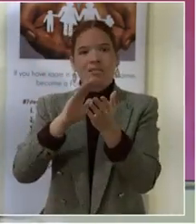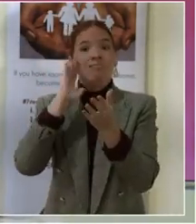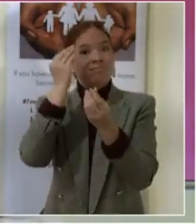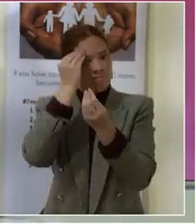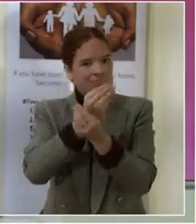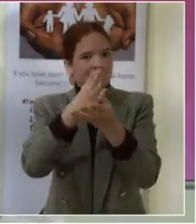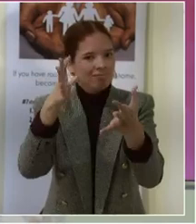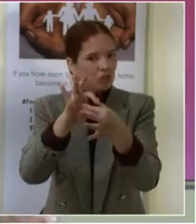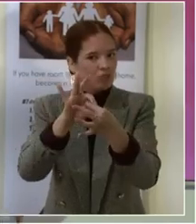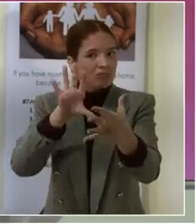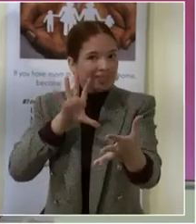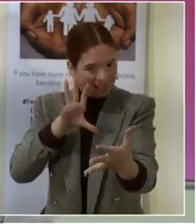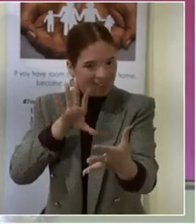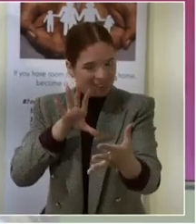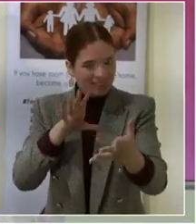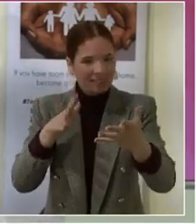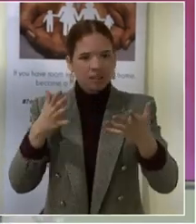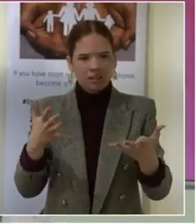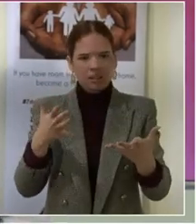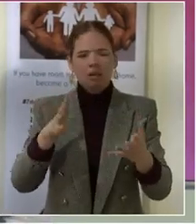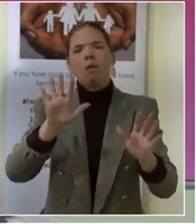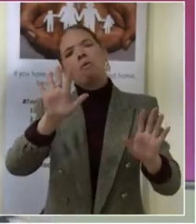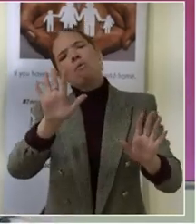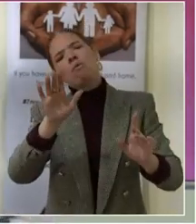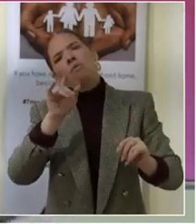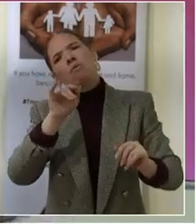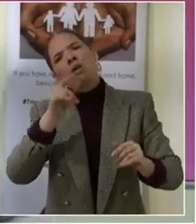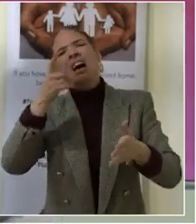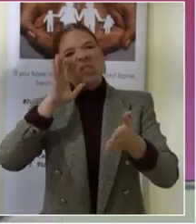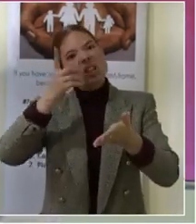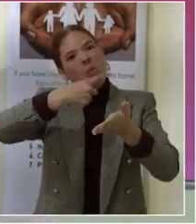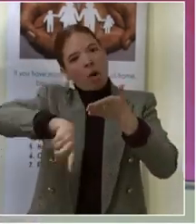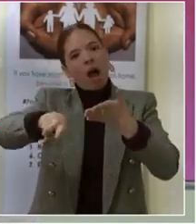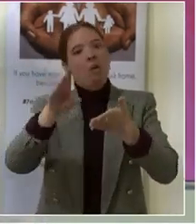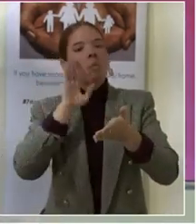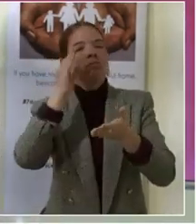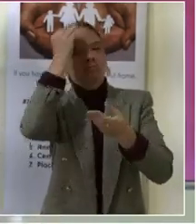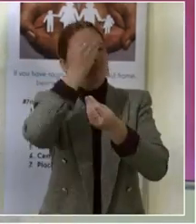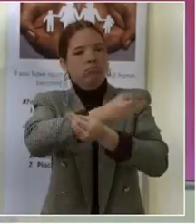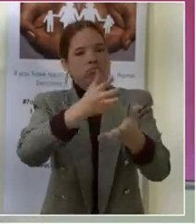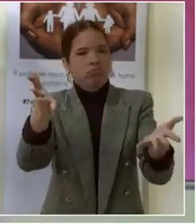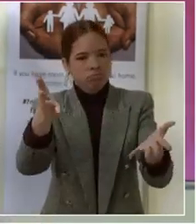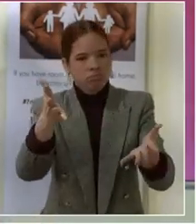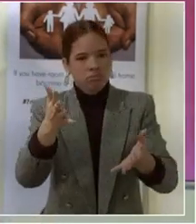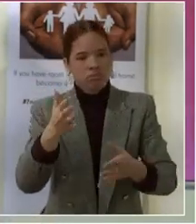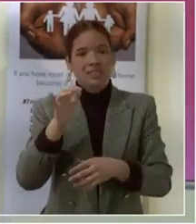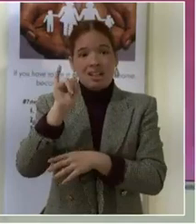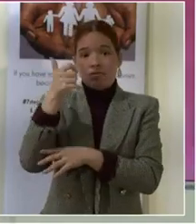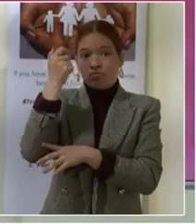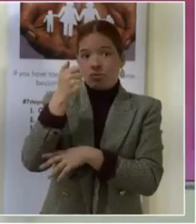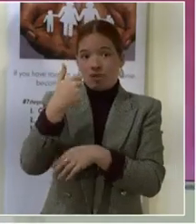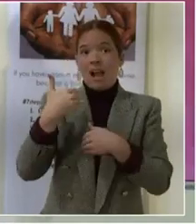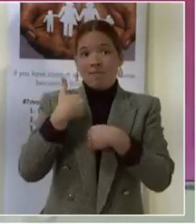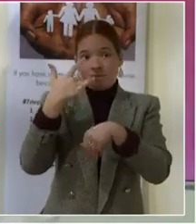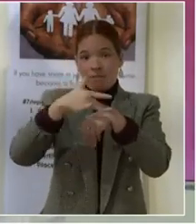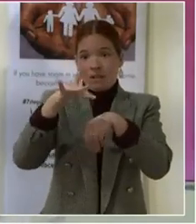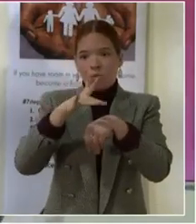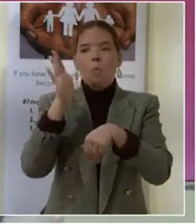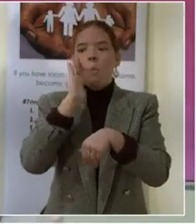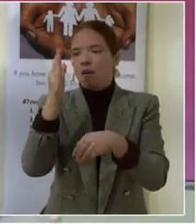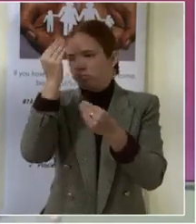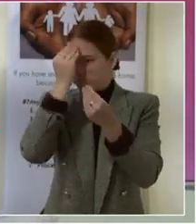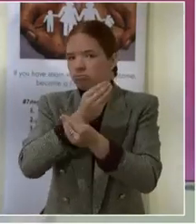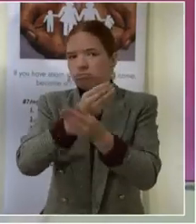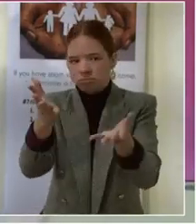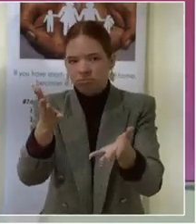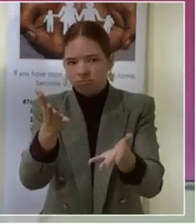February, in another week, there'll be an announcement about the next round of Building Blocks grants. So be prepared for that. But